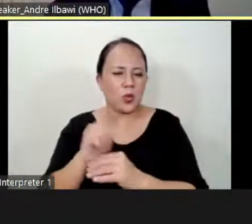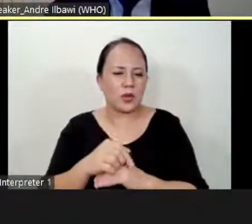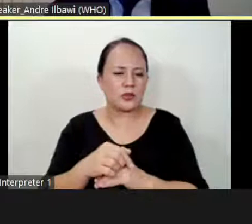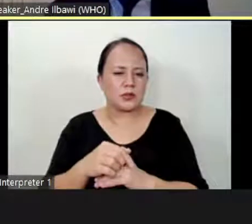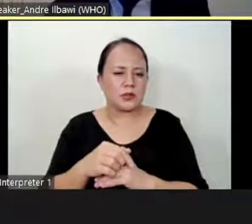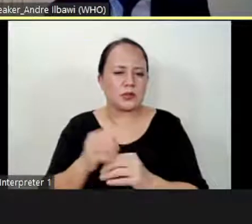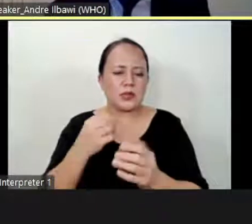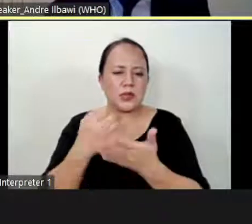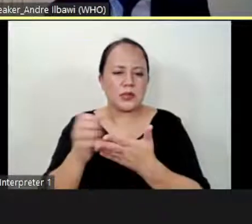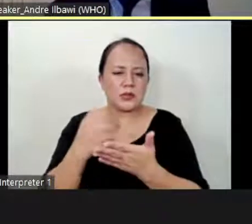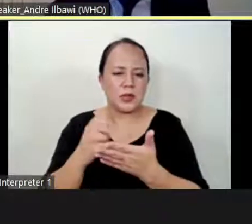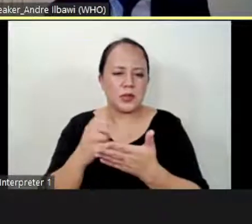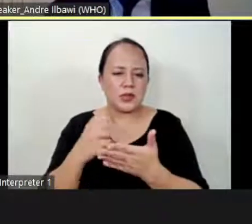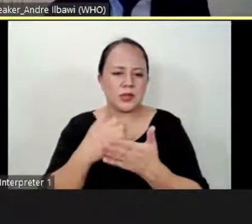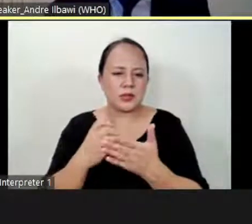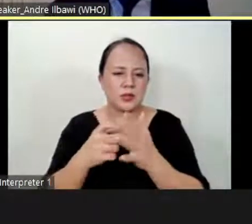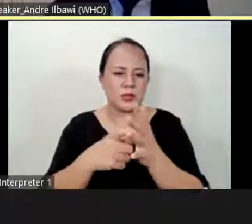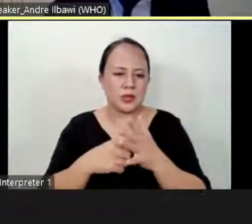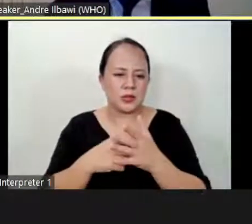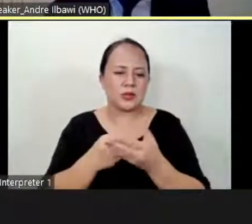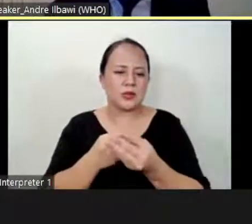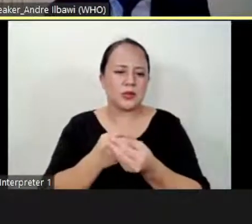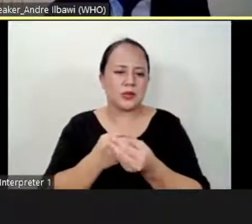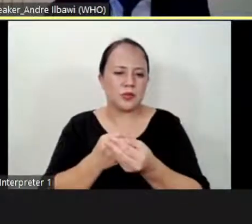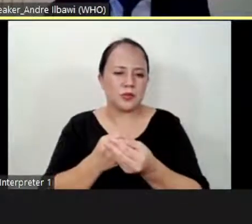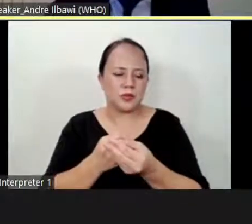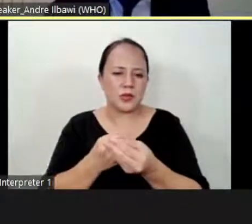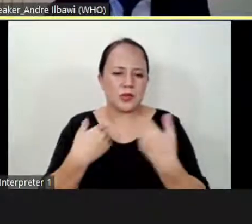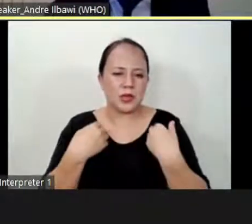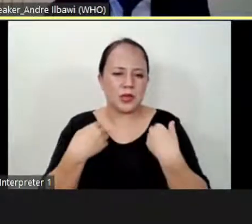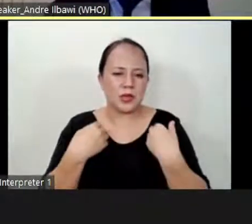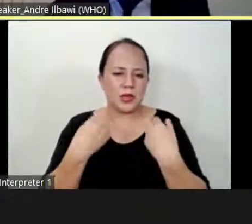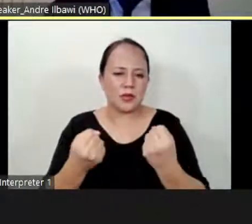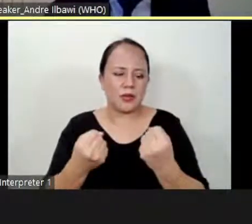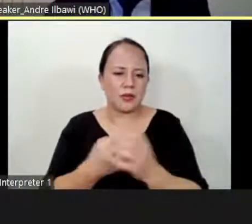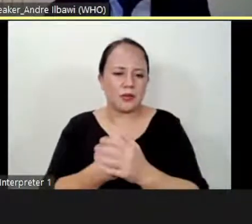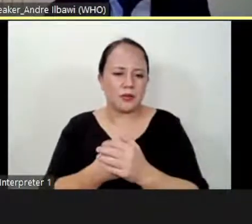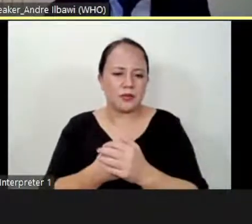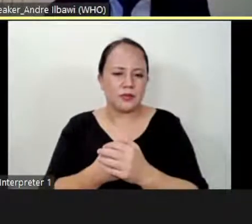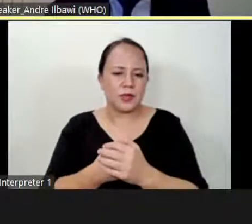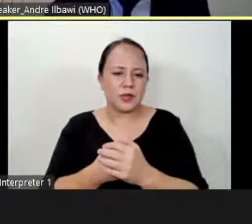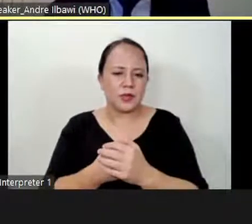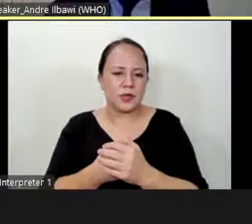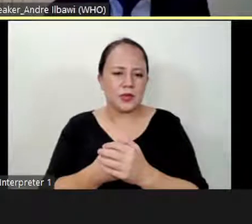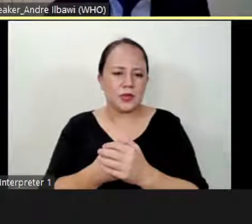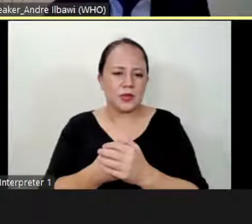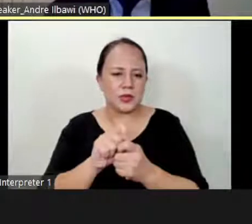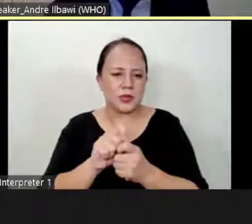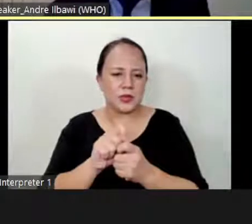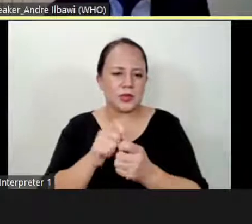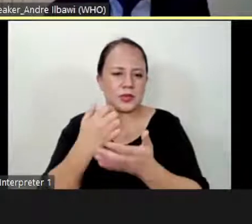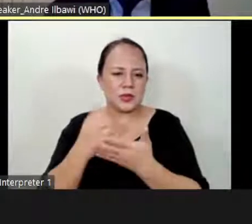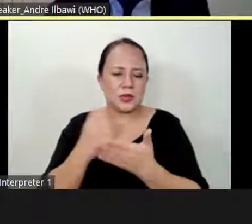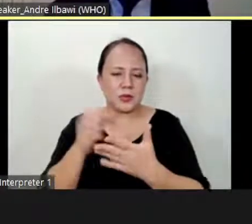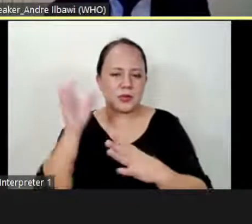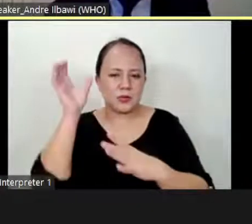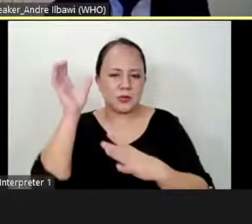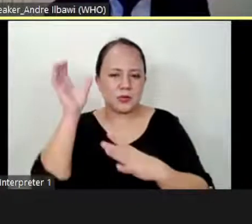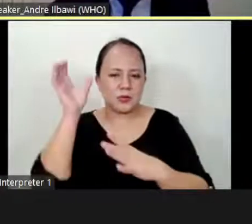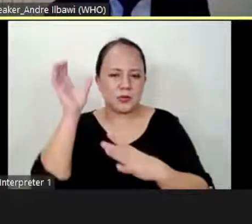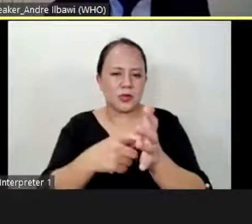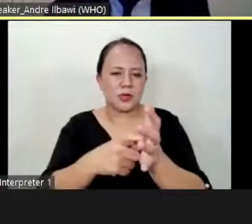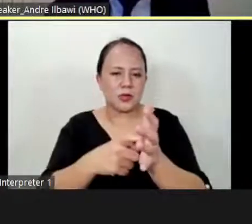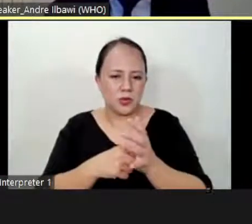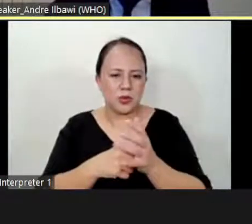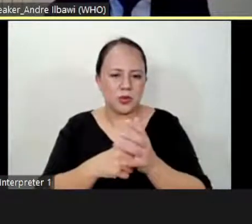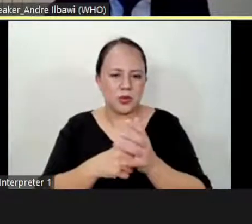expenditure, general government expenditure in health, and then of that, what is the specific expenditure in cancer that